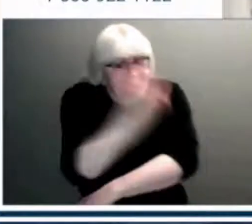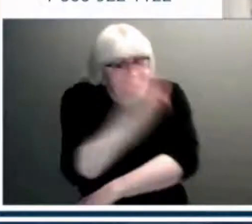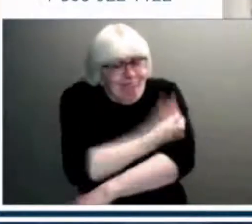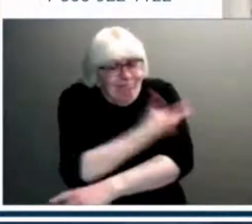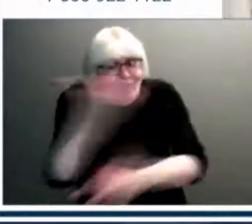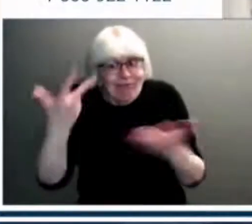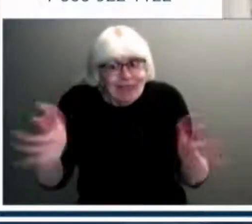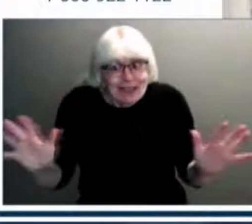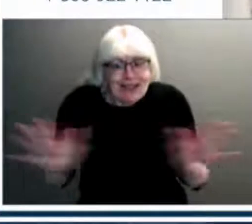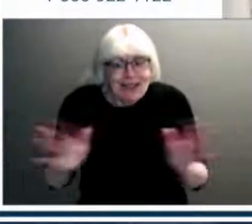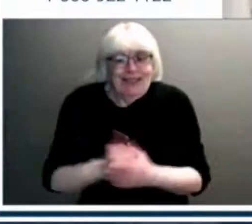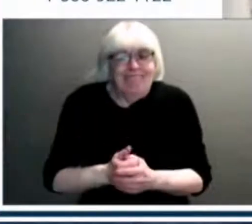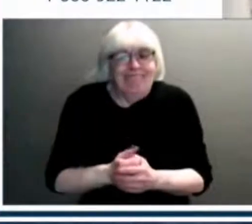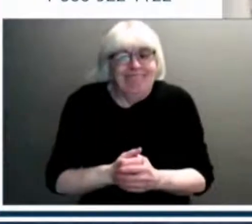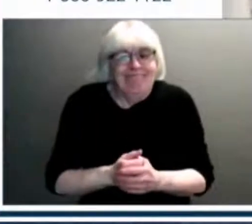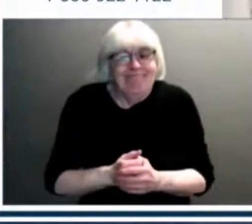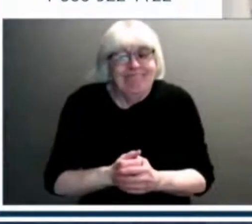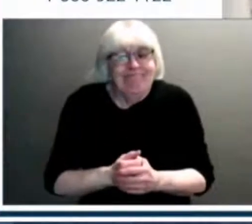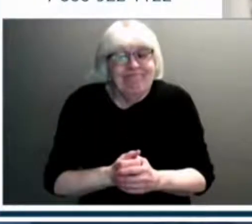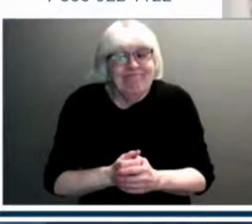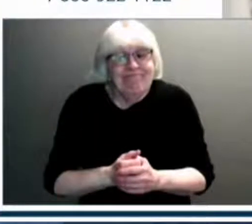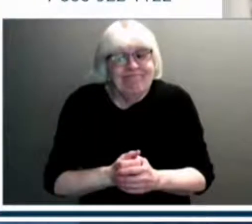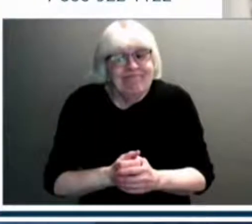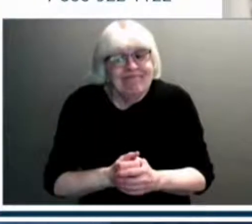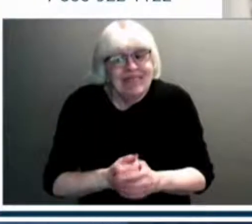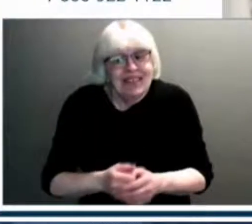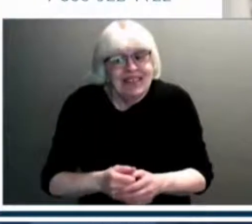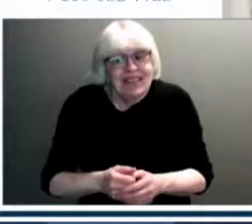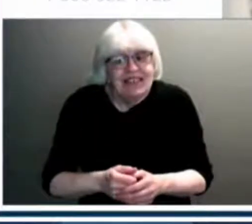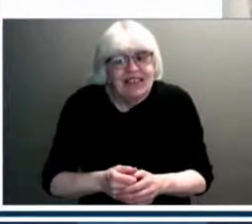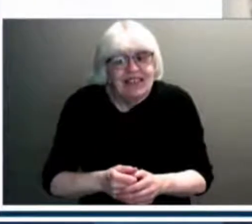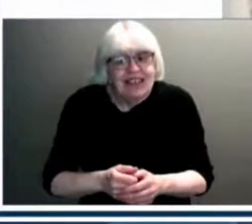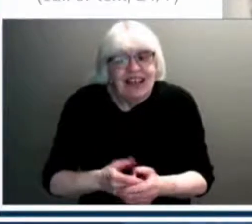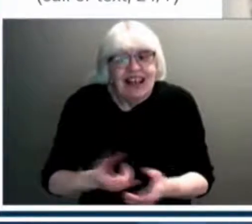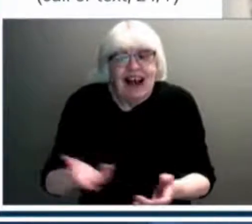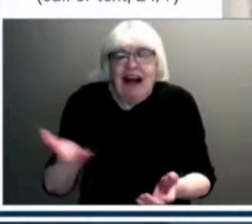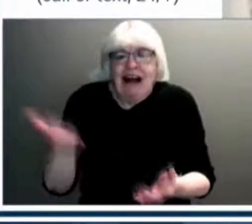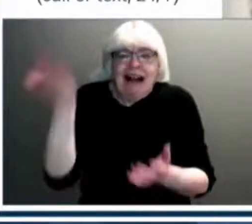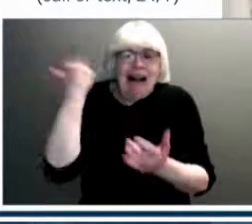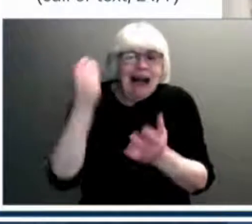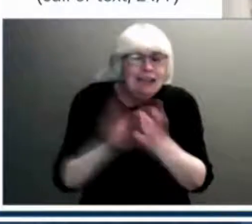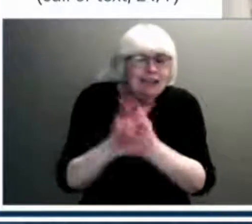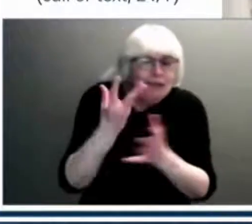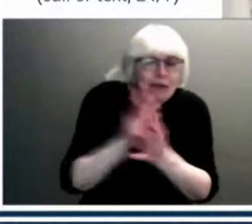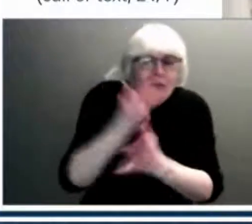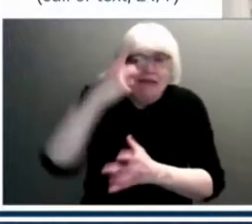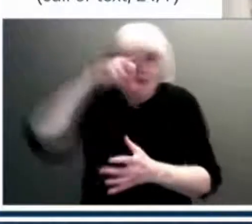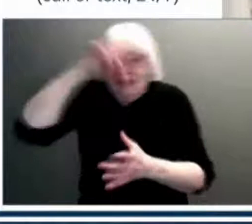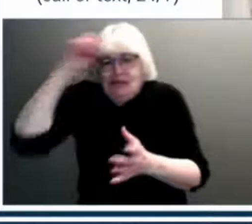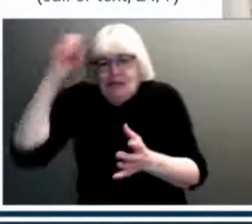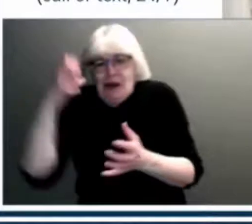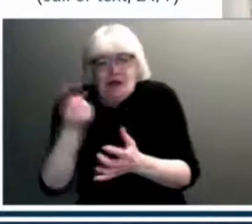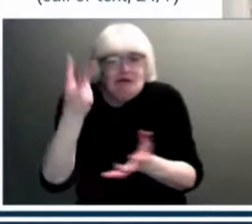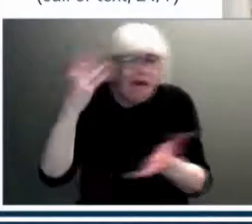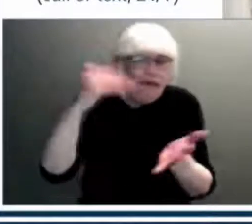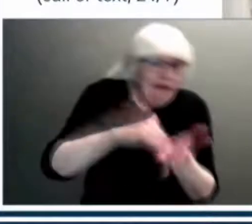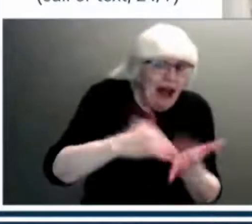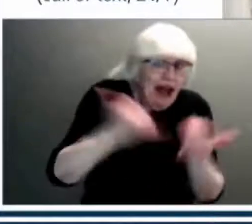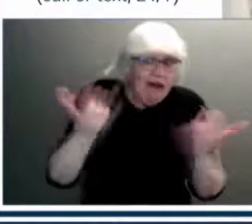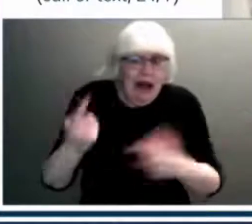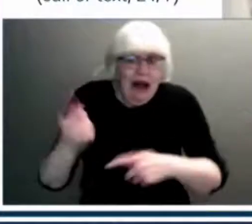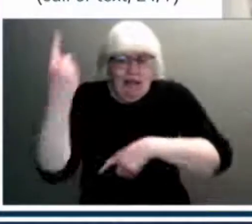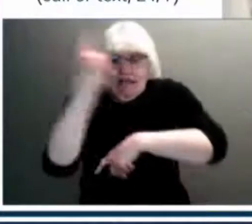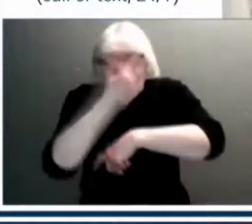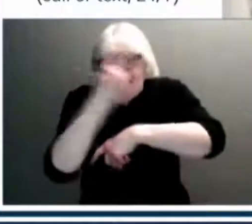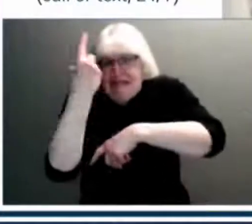summer, we were doing about 12,000 shots a day. So that's an incredible effort. This is a testament to all those Nova Scotians